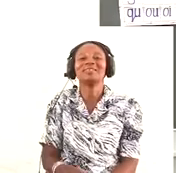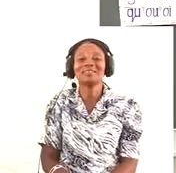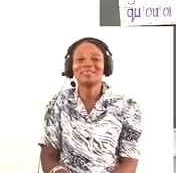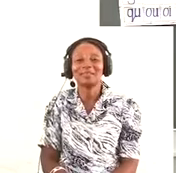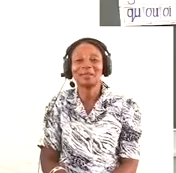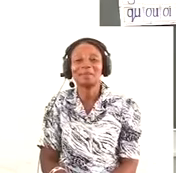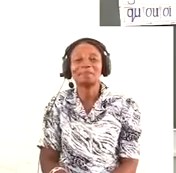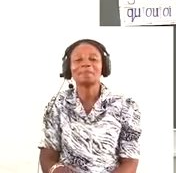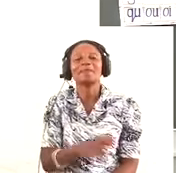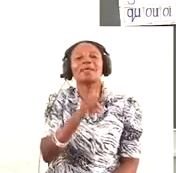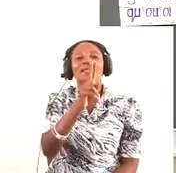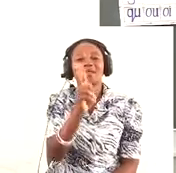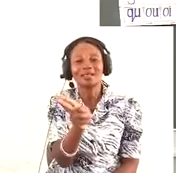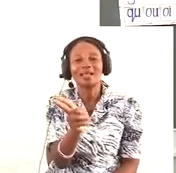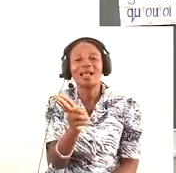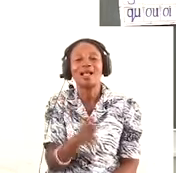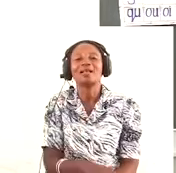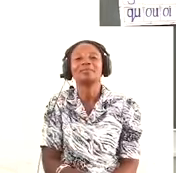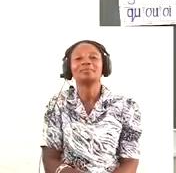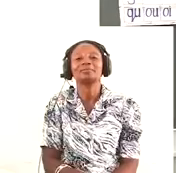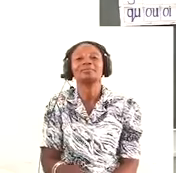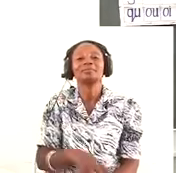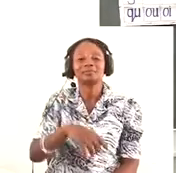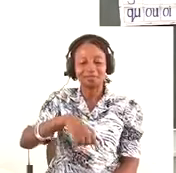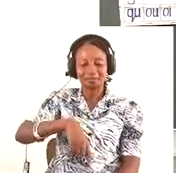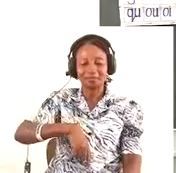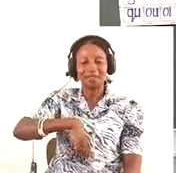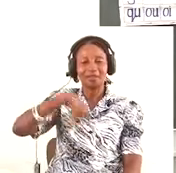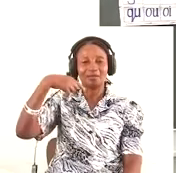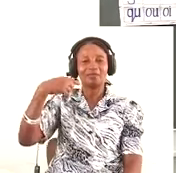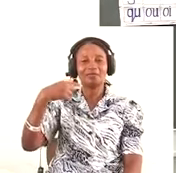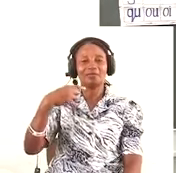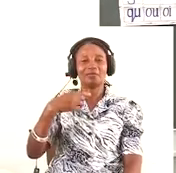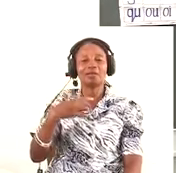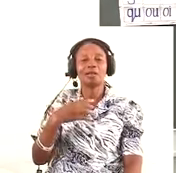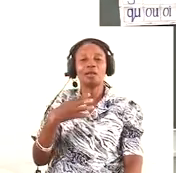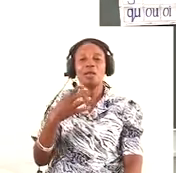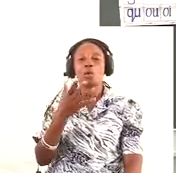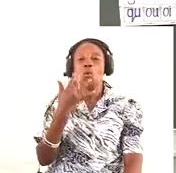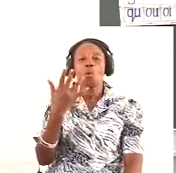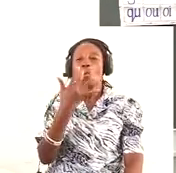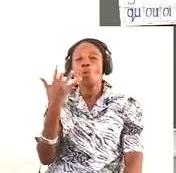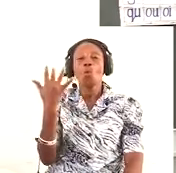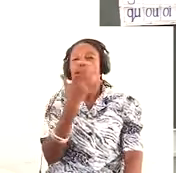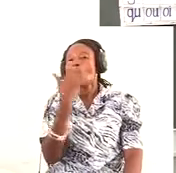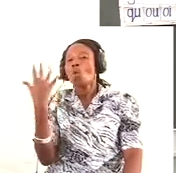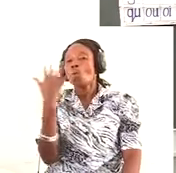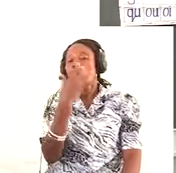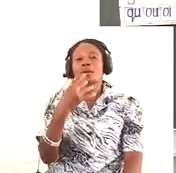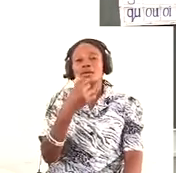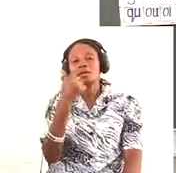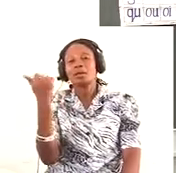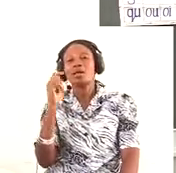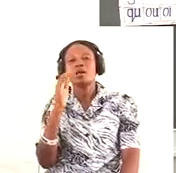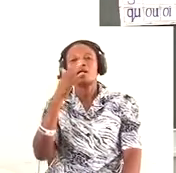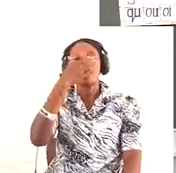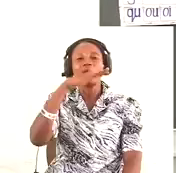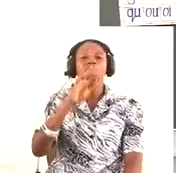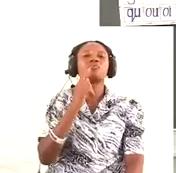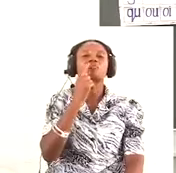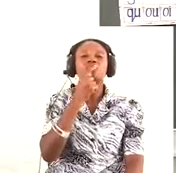Now, in, you must feel the air out from your mouth. You put